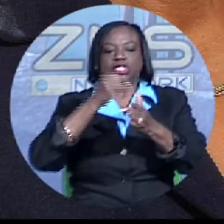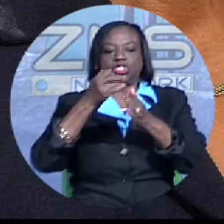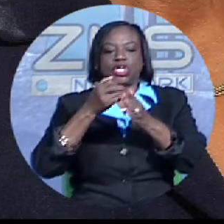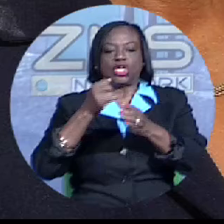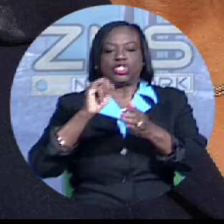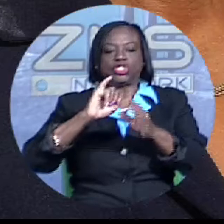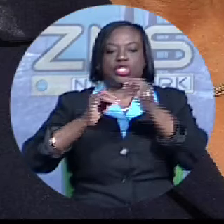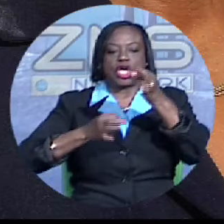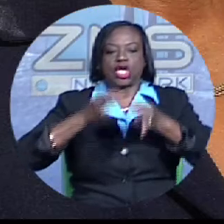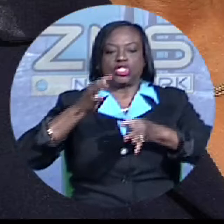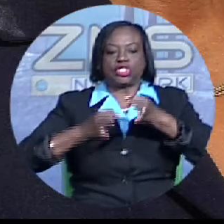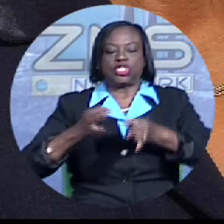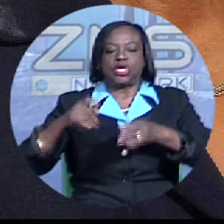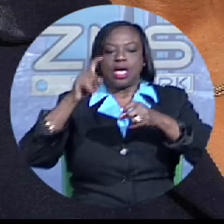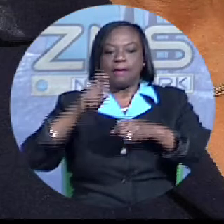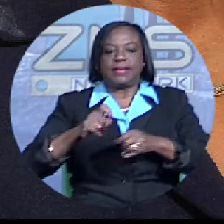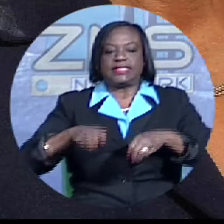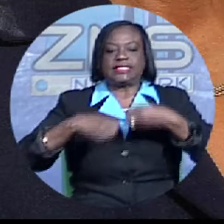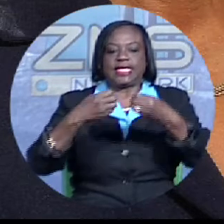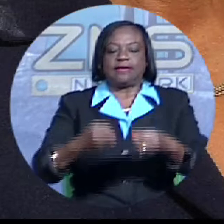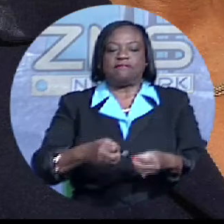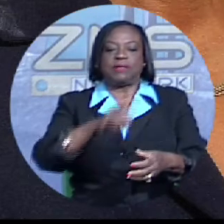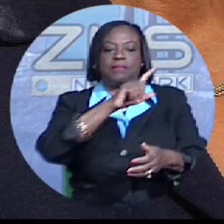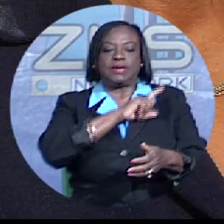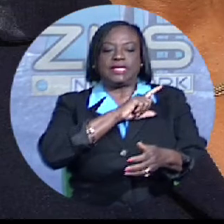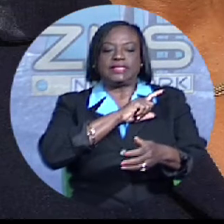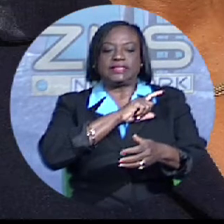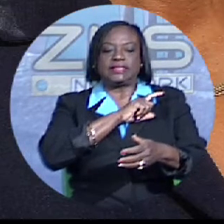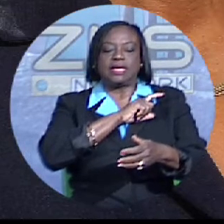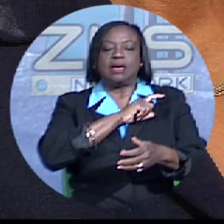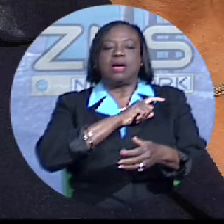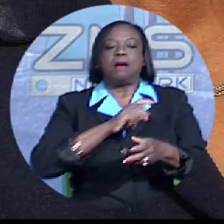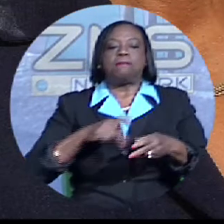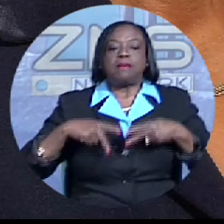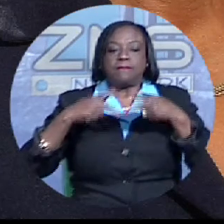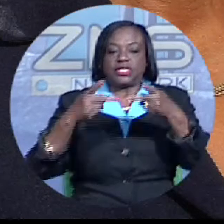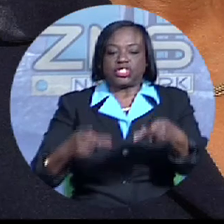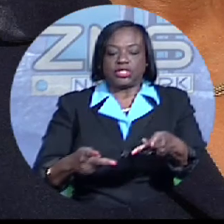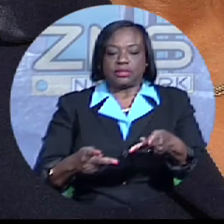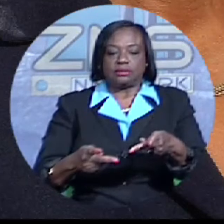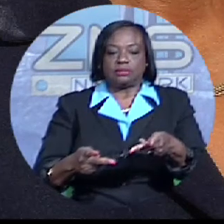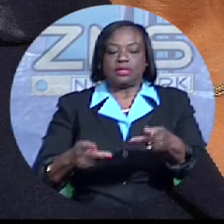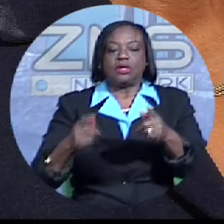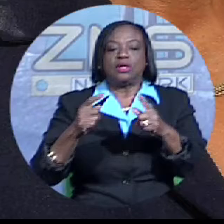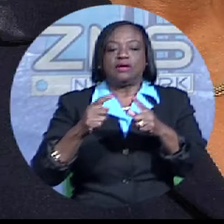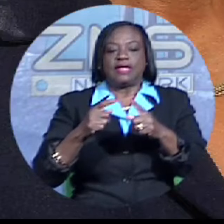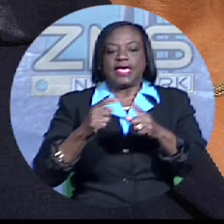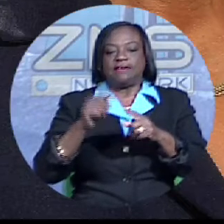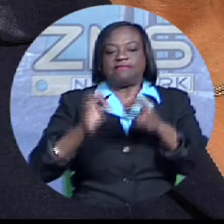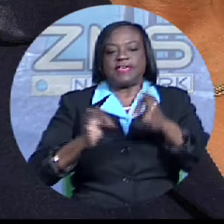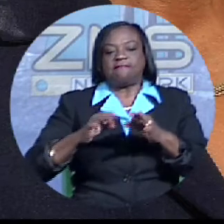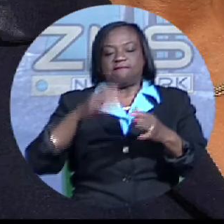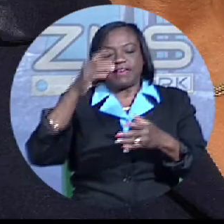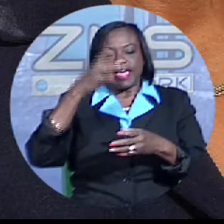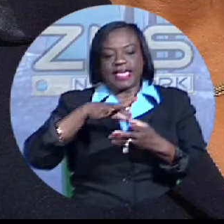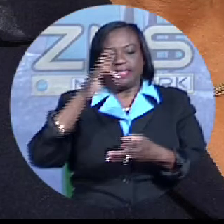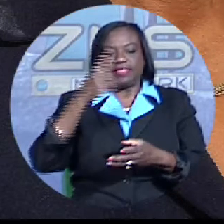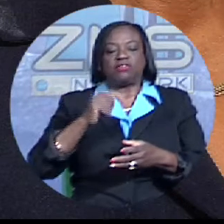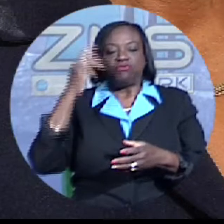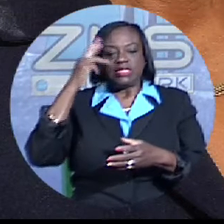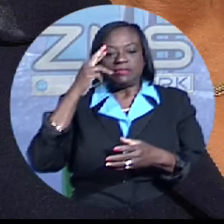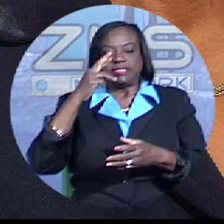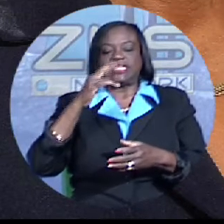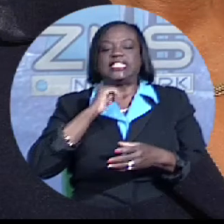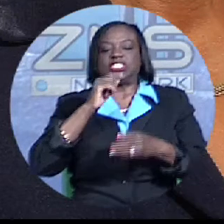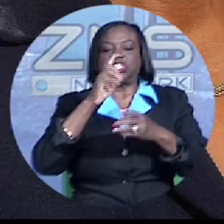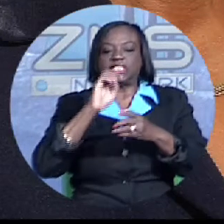grant the police permission to intercept any citizen's communications if the judge finds that reasonable suspicion is justified